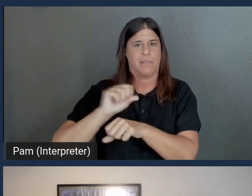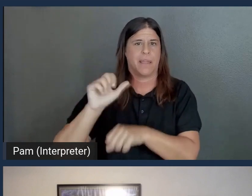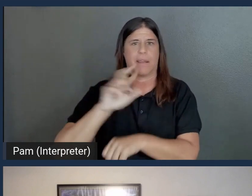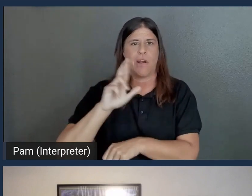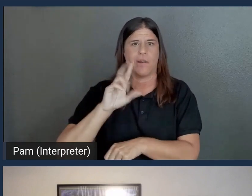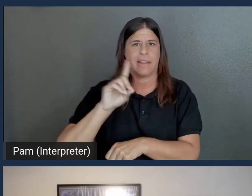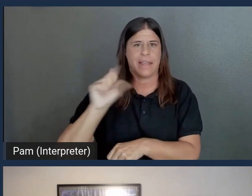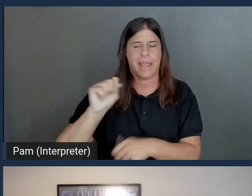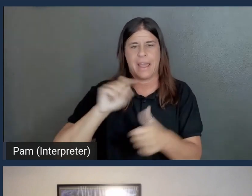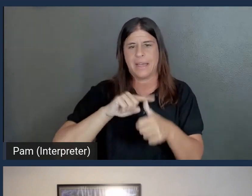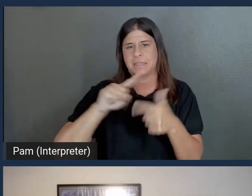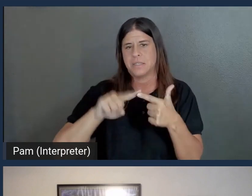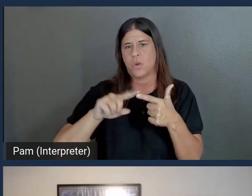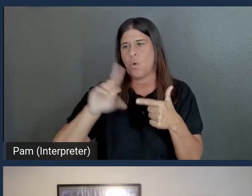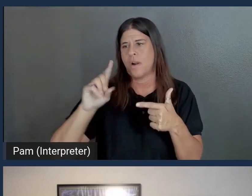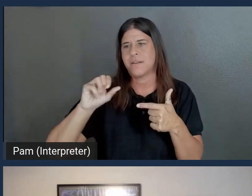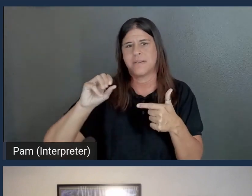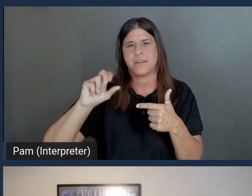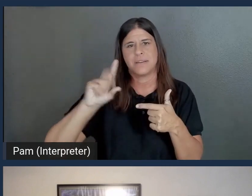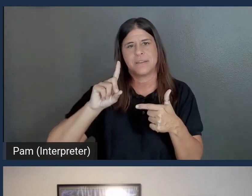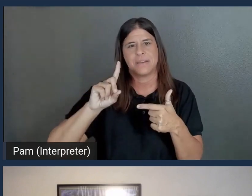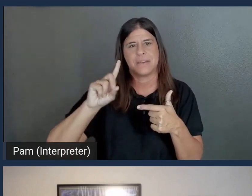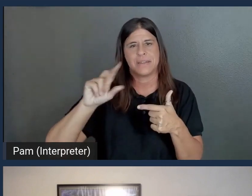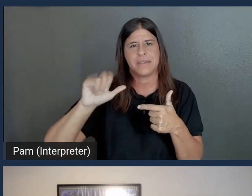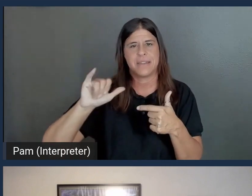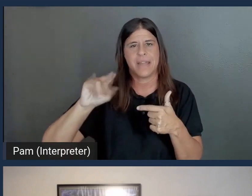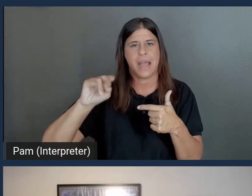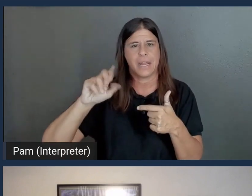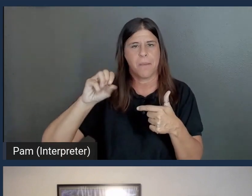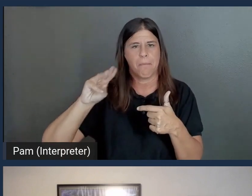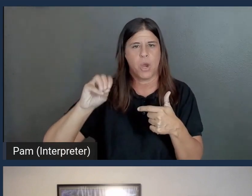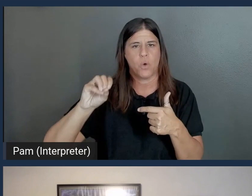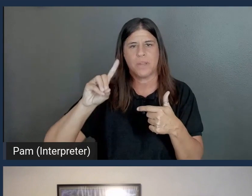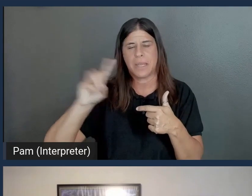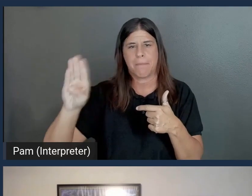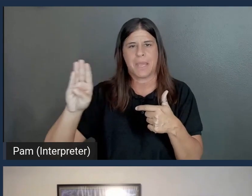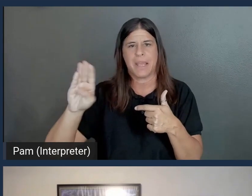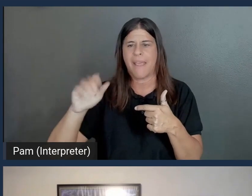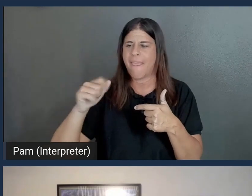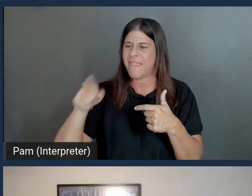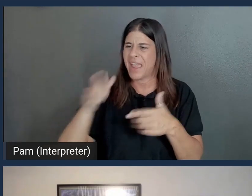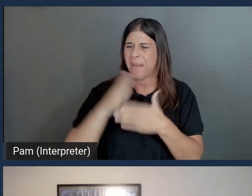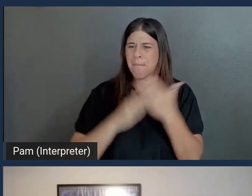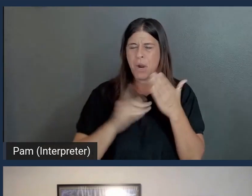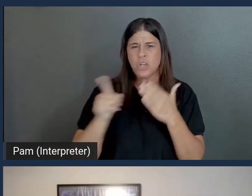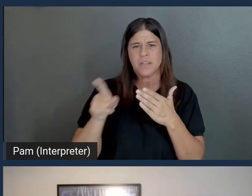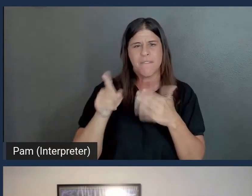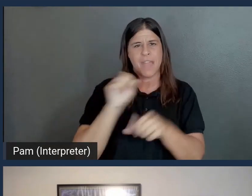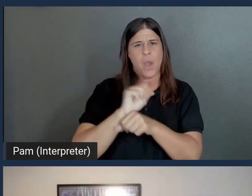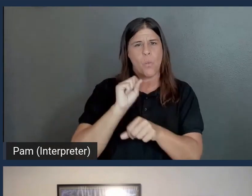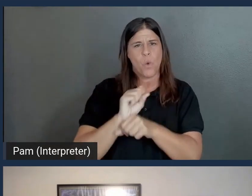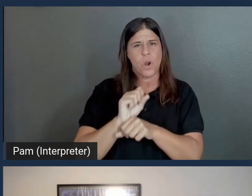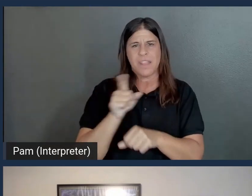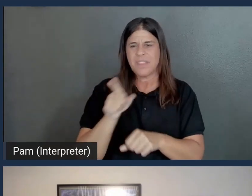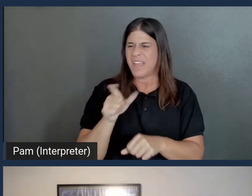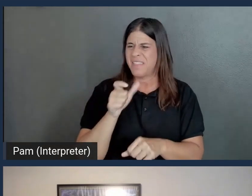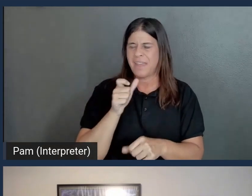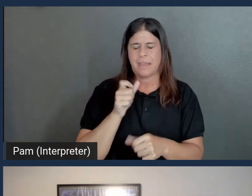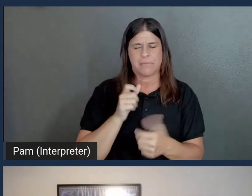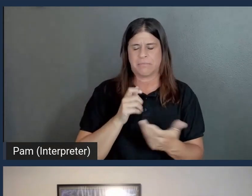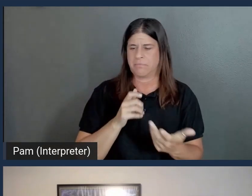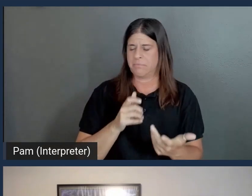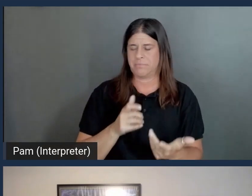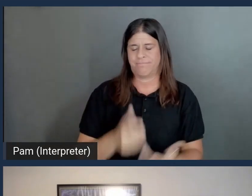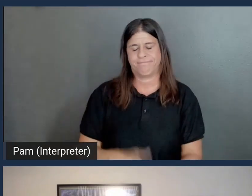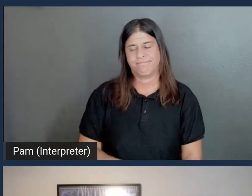or a workload in something like DynamoDB, and they're running into parts of that workload, parts of that application that they're not easily able to answer in those